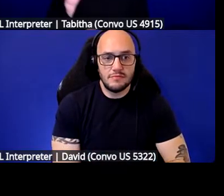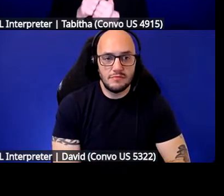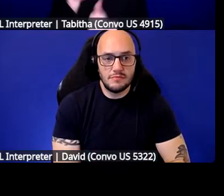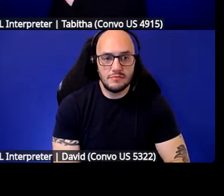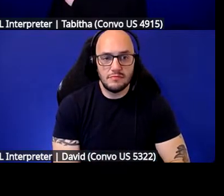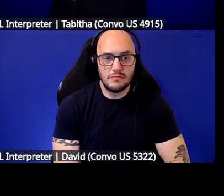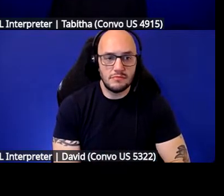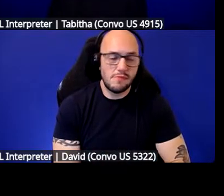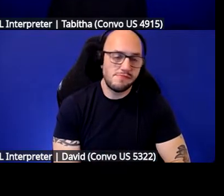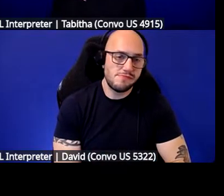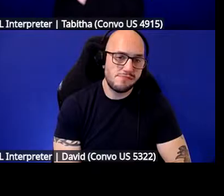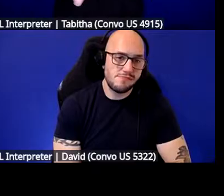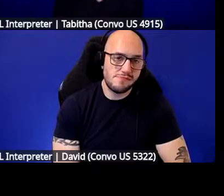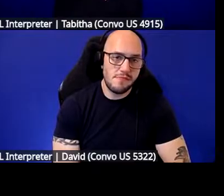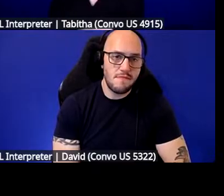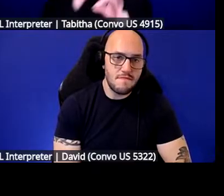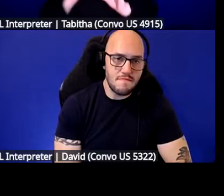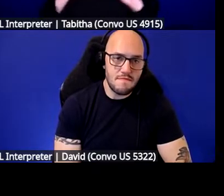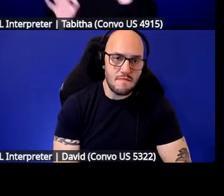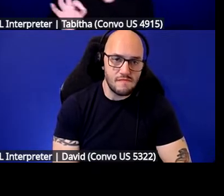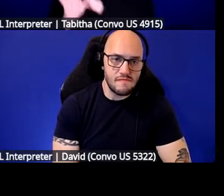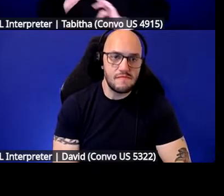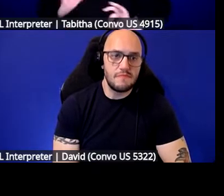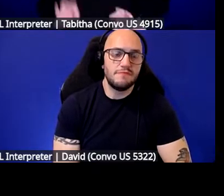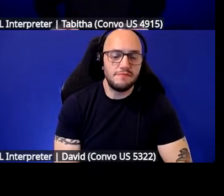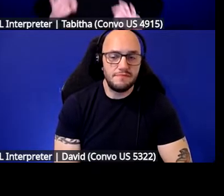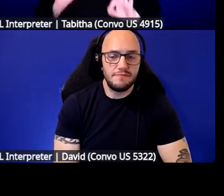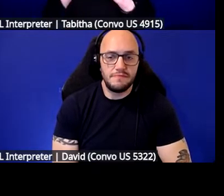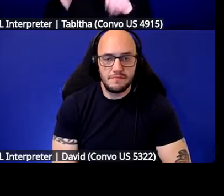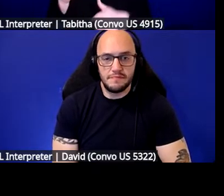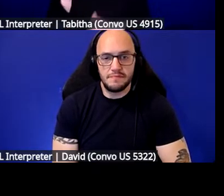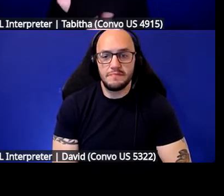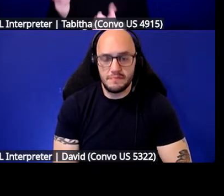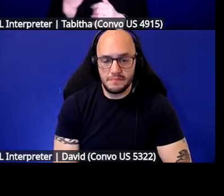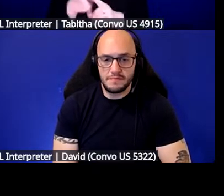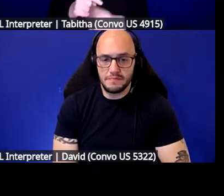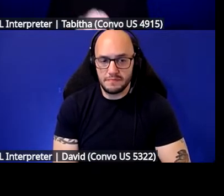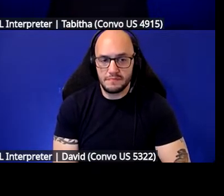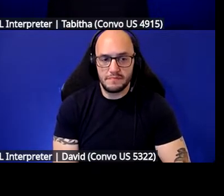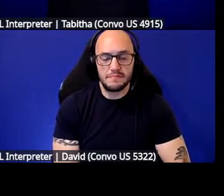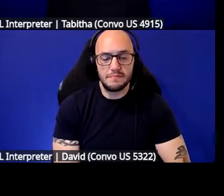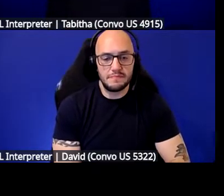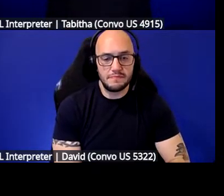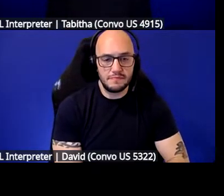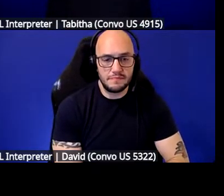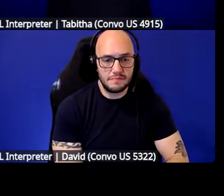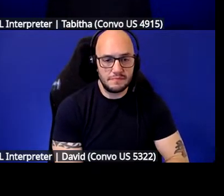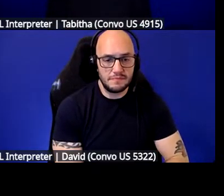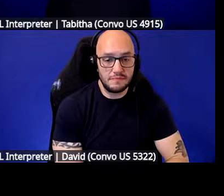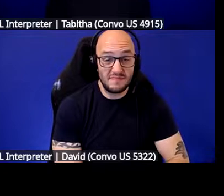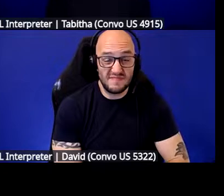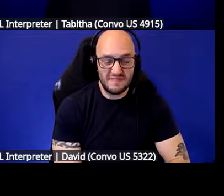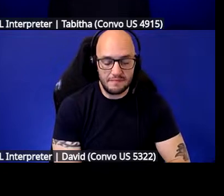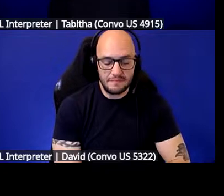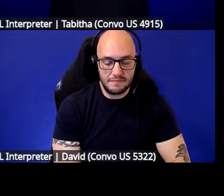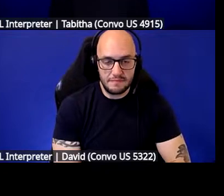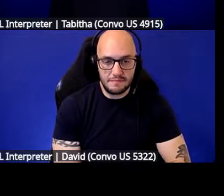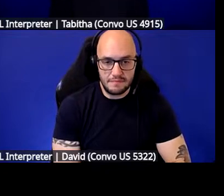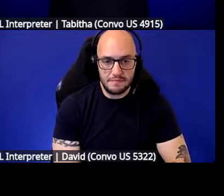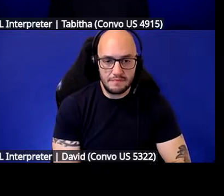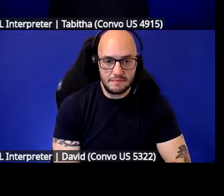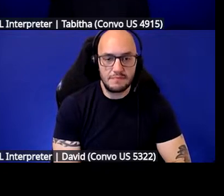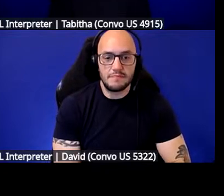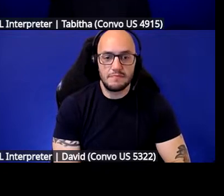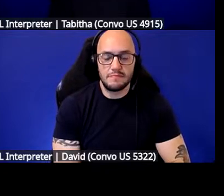over my clothes and Let's person see. while I'm there this time. Background. None.